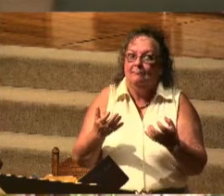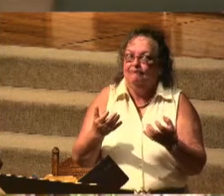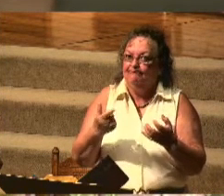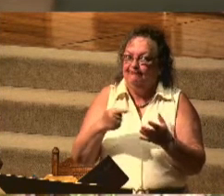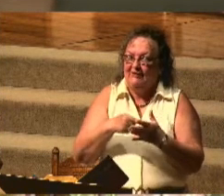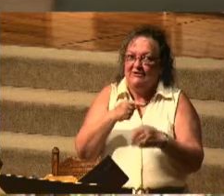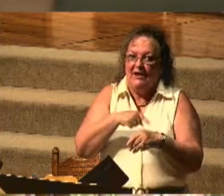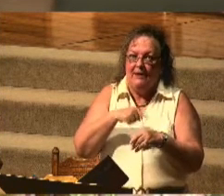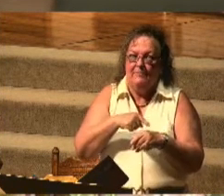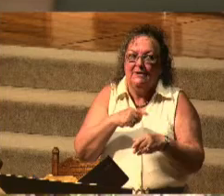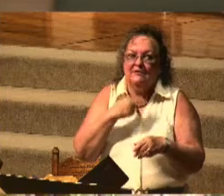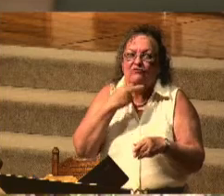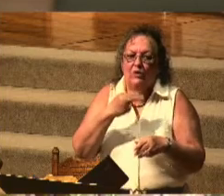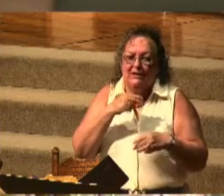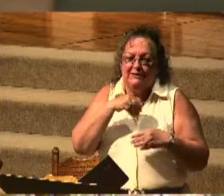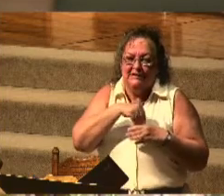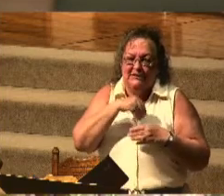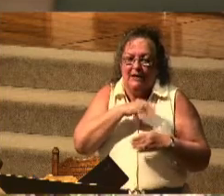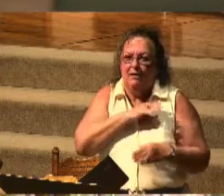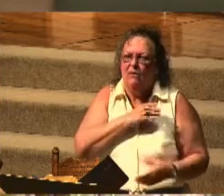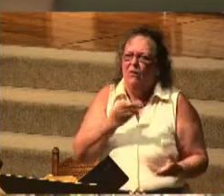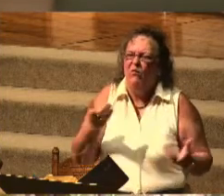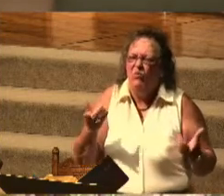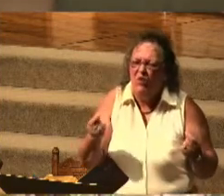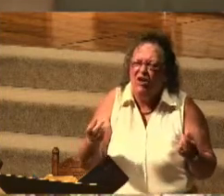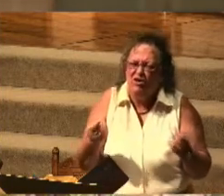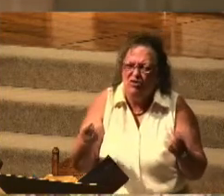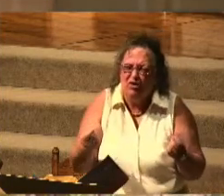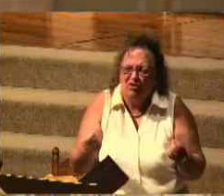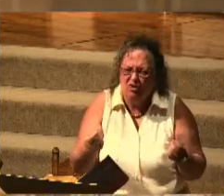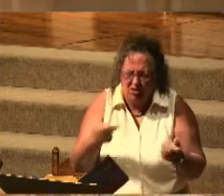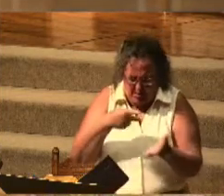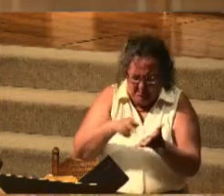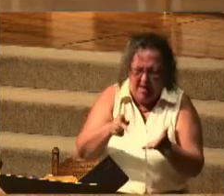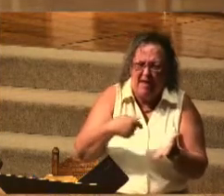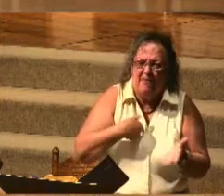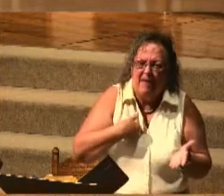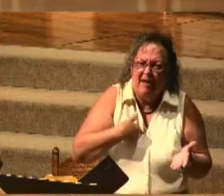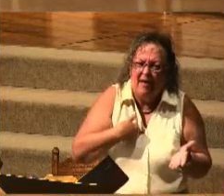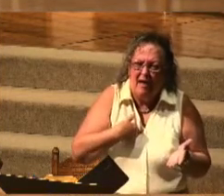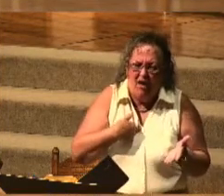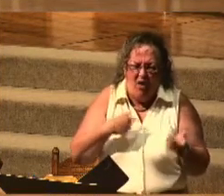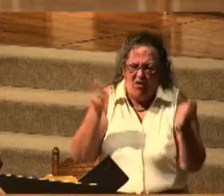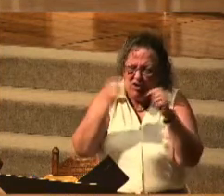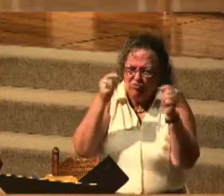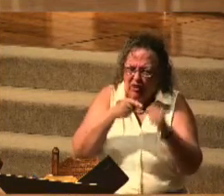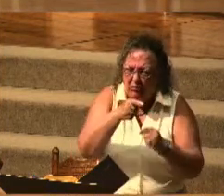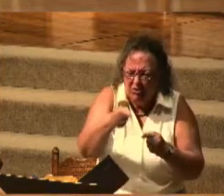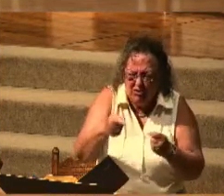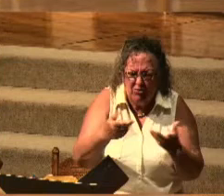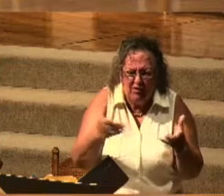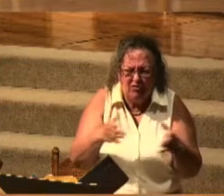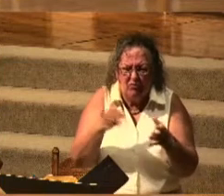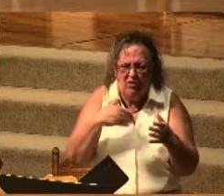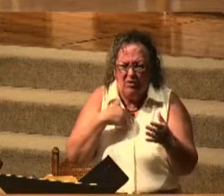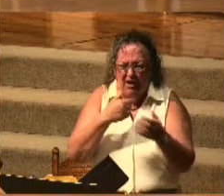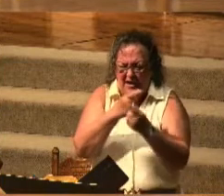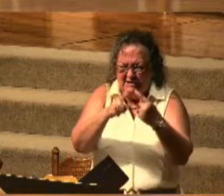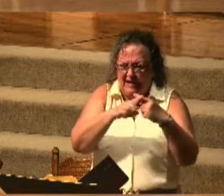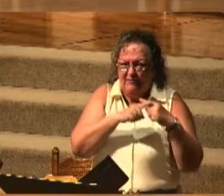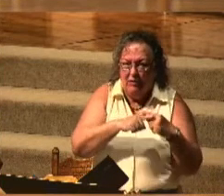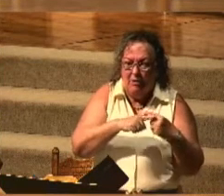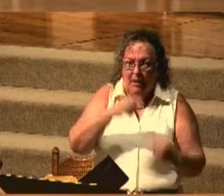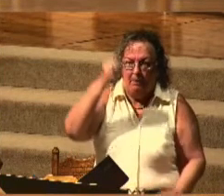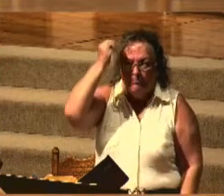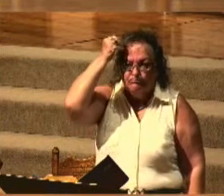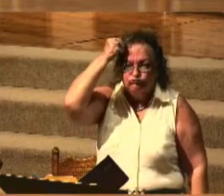small voice just hit me and said, "What are you doing? Is this any way to repay me after all the trouble you've been in?" And it clicked on like a light bulb